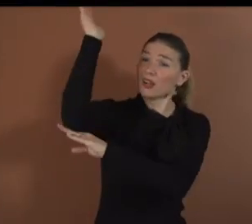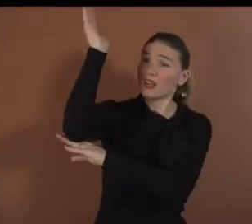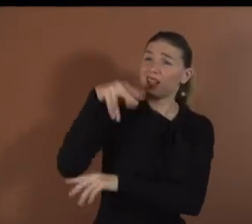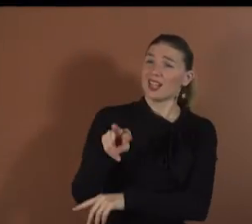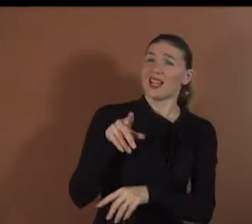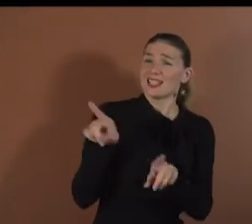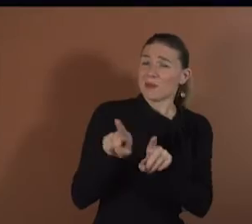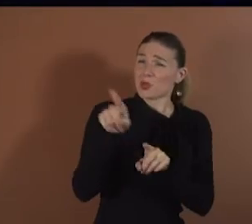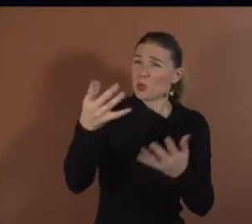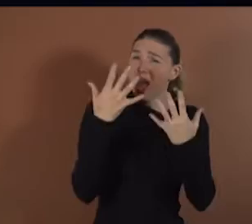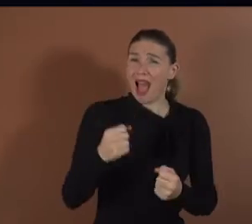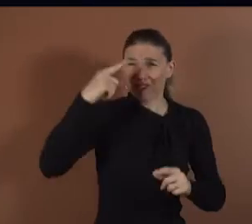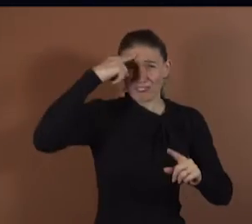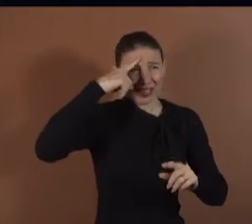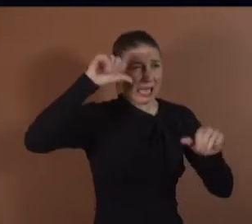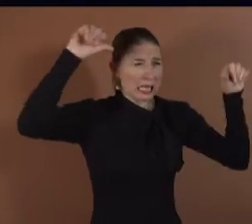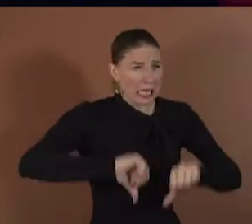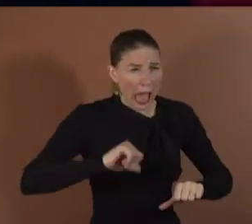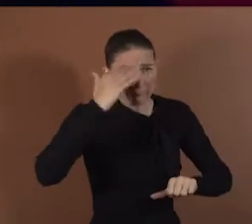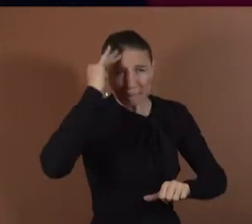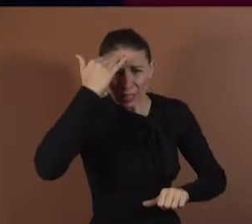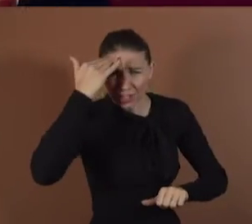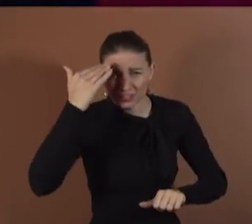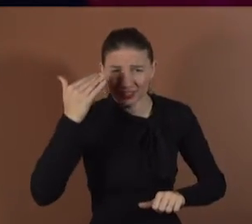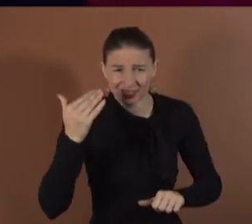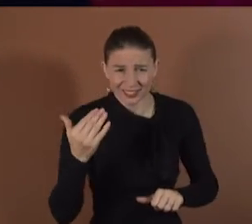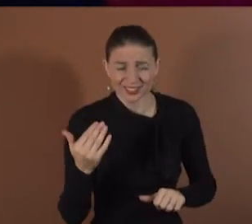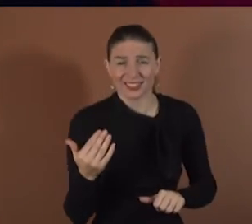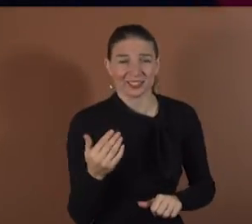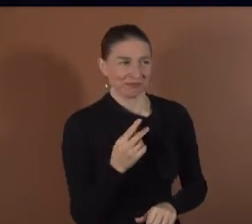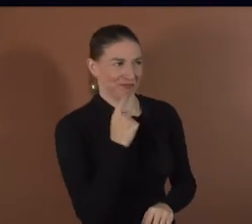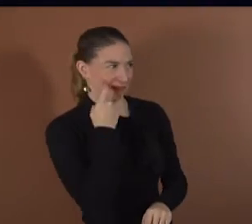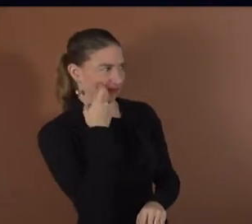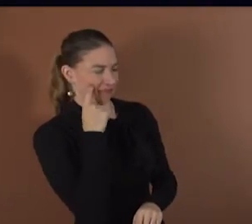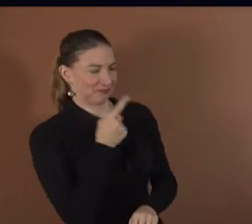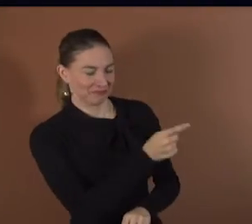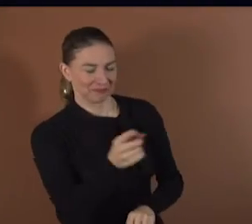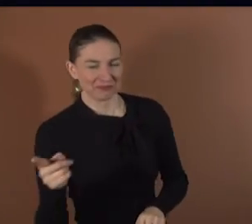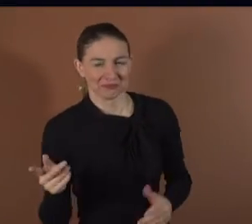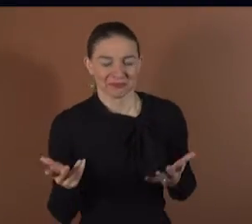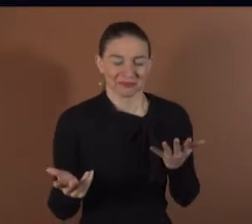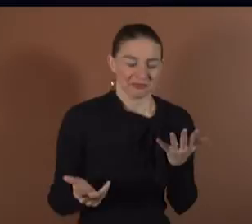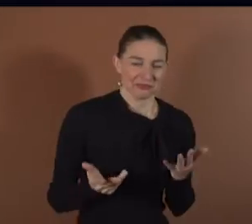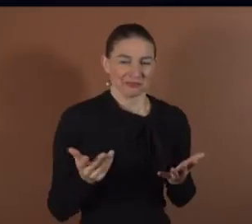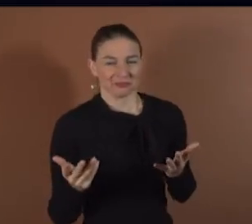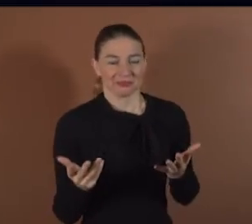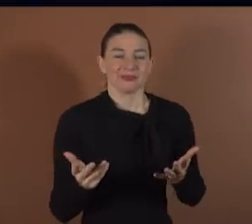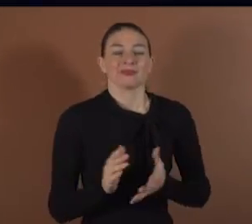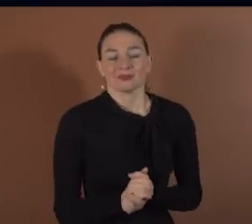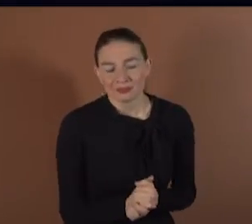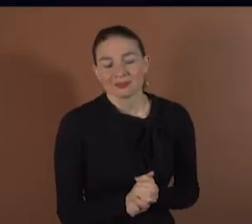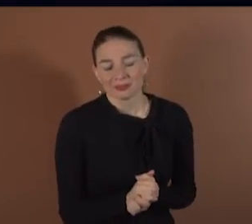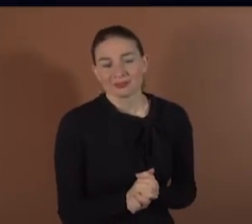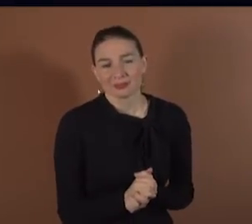But the challenge for those of us who are concerned about making this planet a better place is to